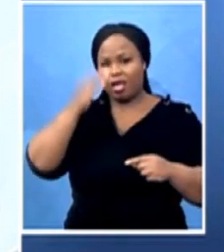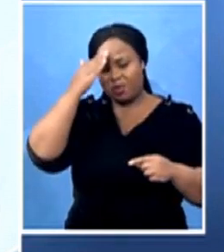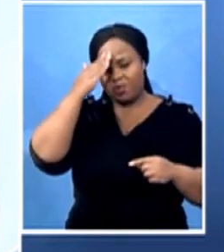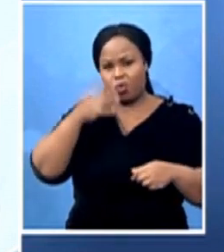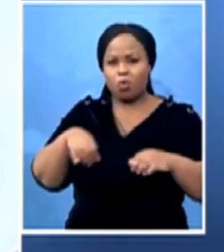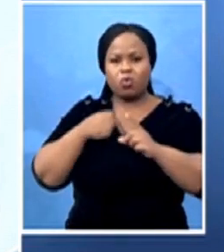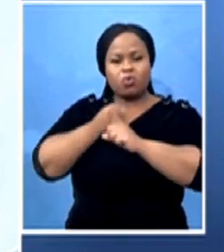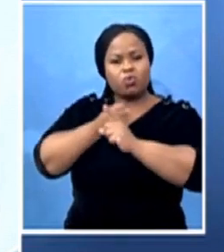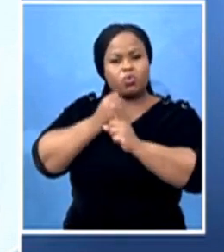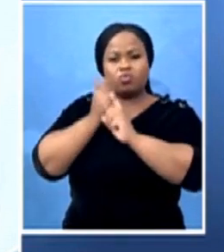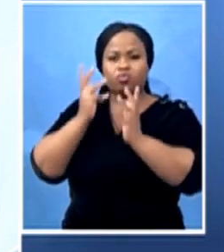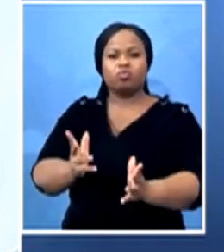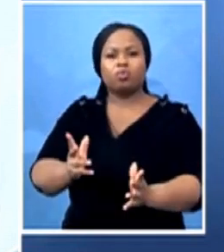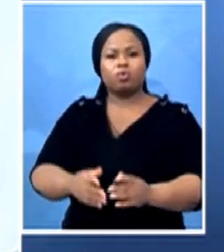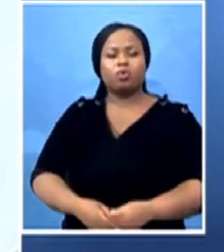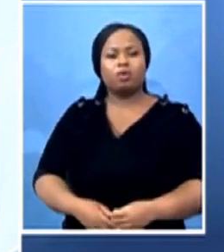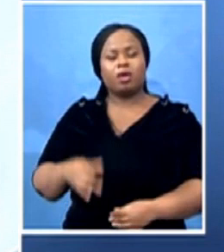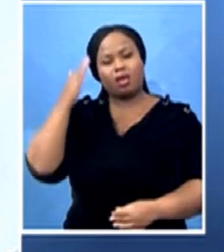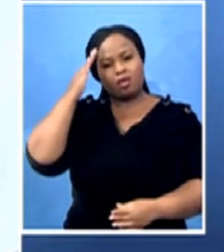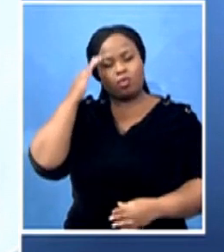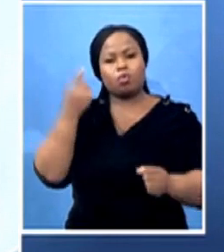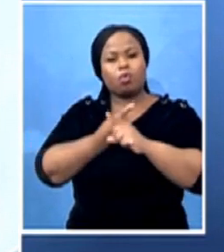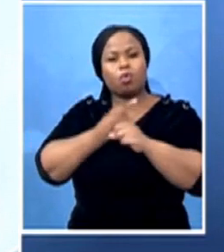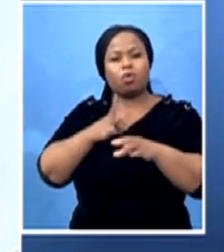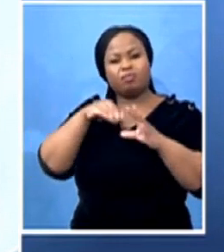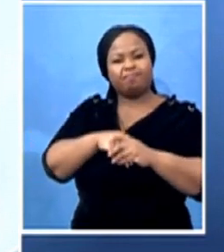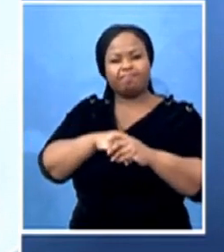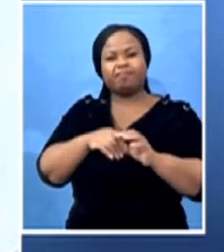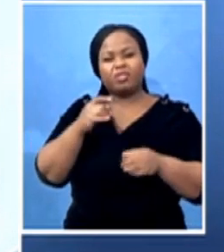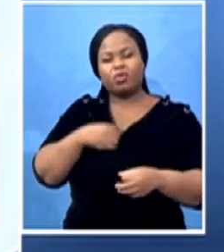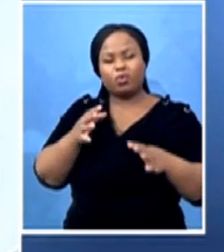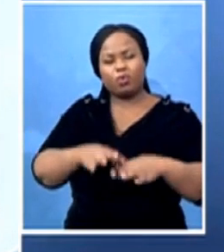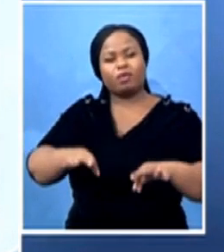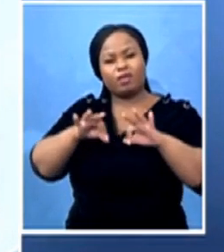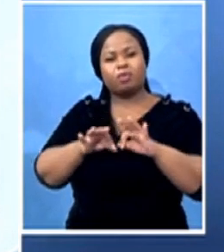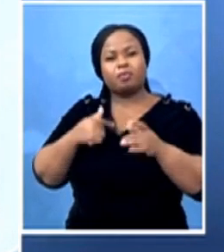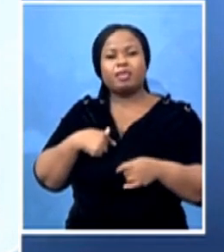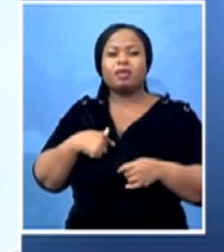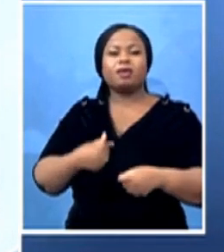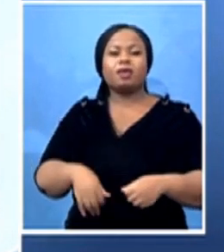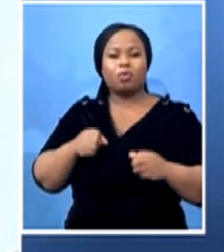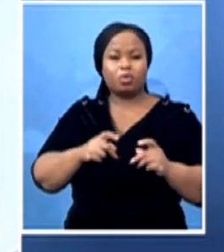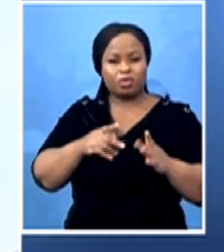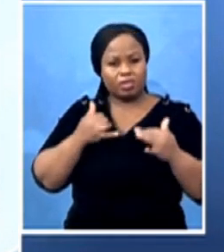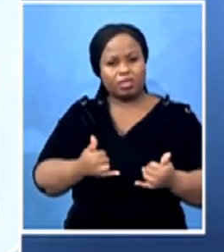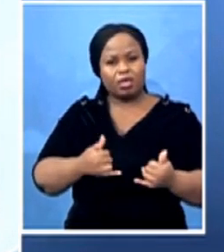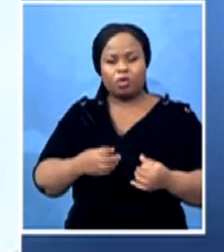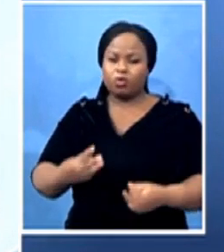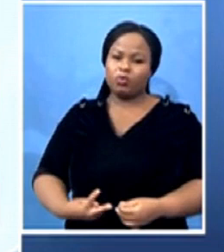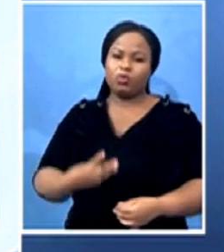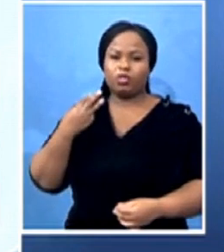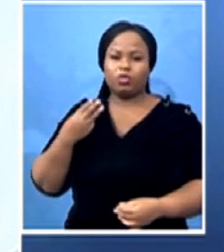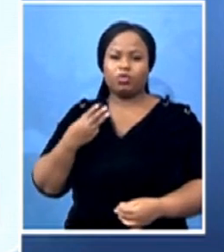you are. And I take this opportunity, Comrade Andrew, to wish you a very happy 31st